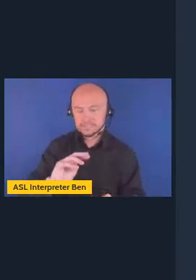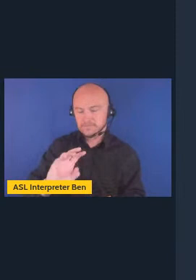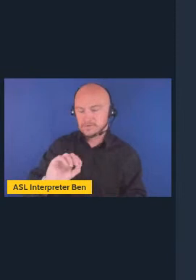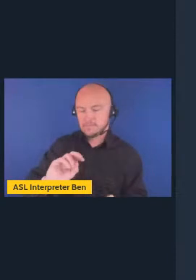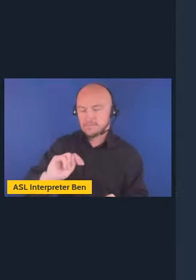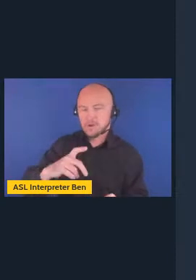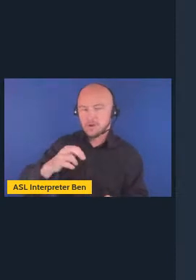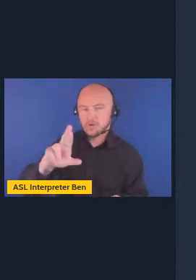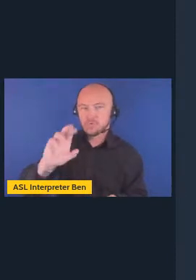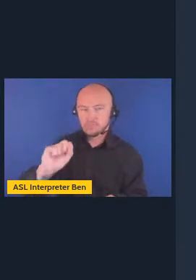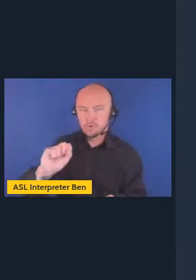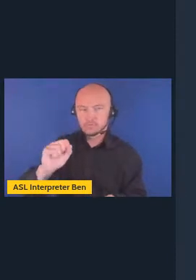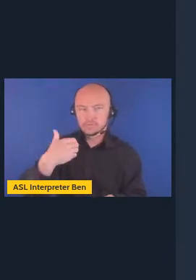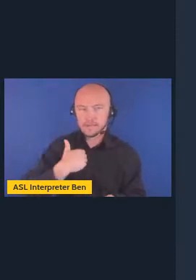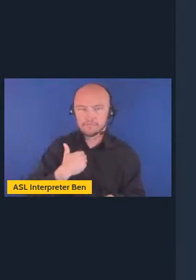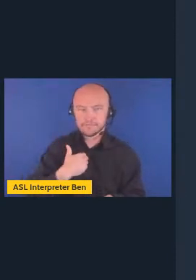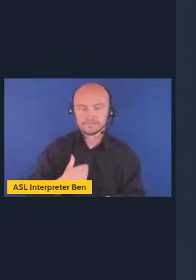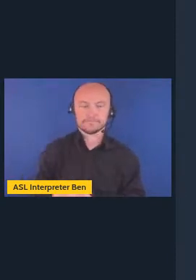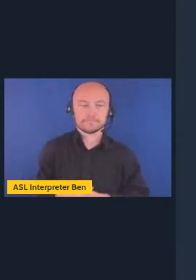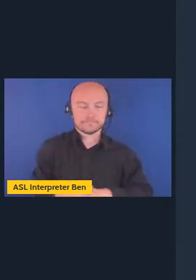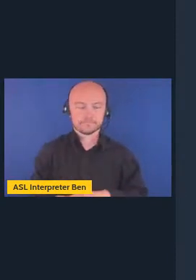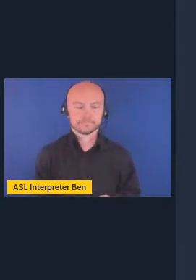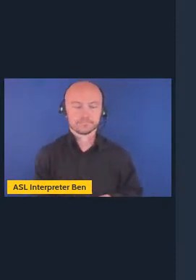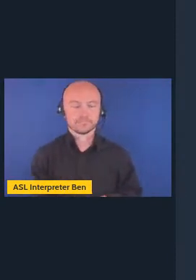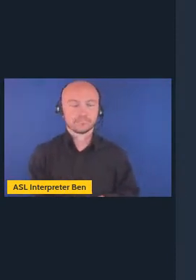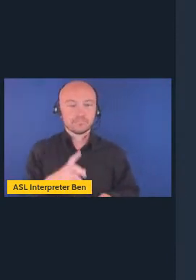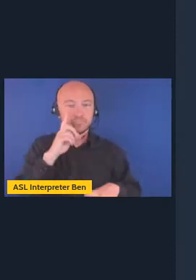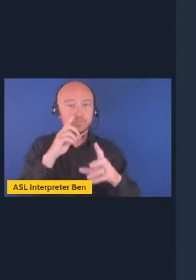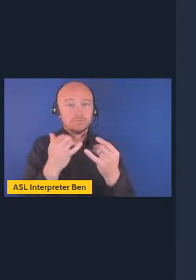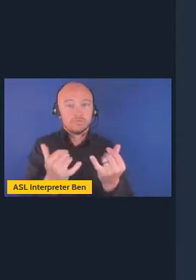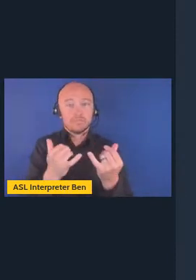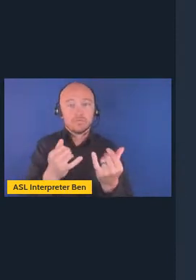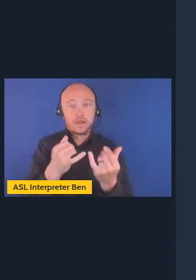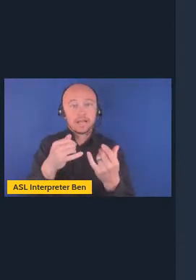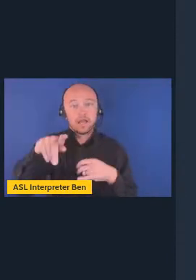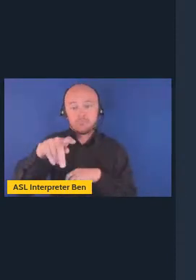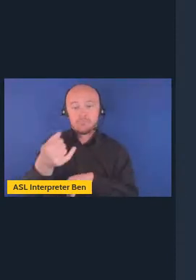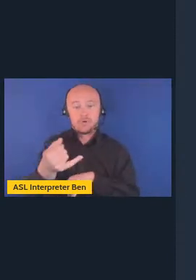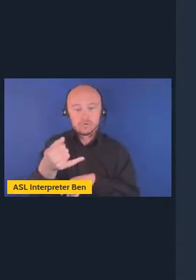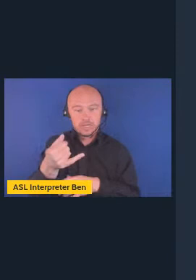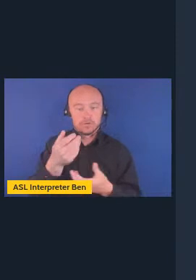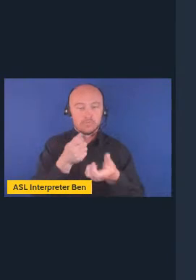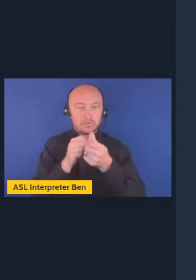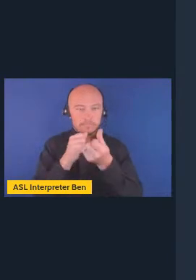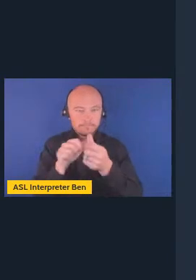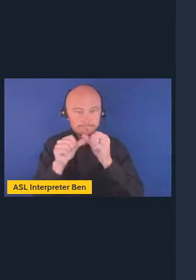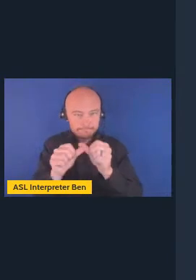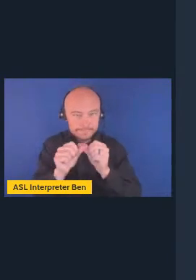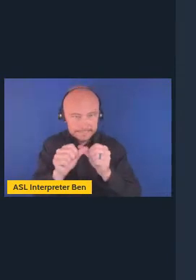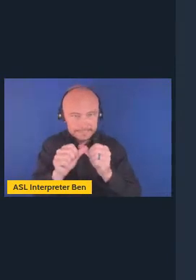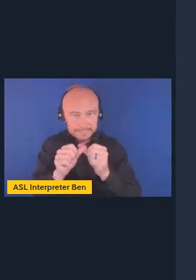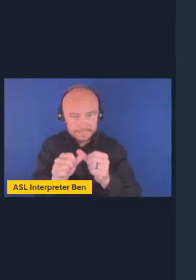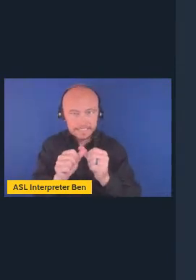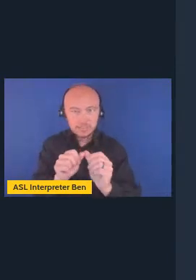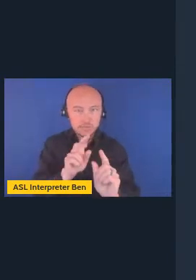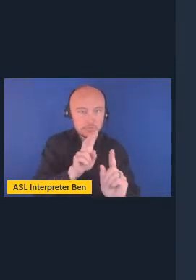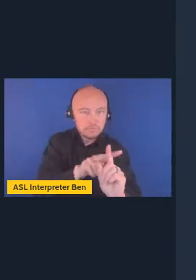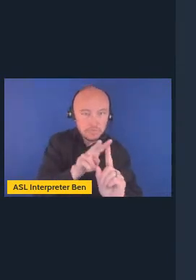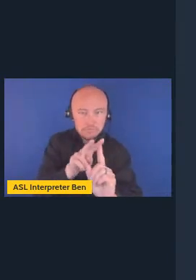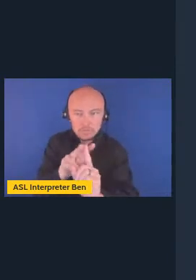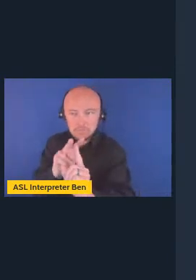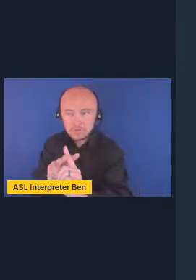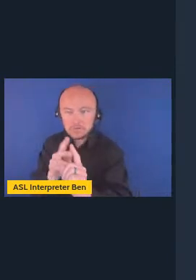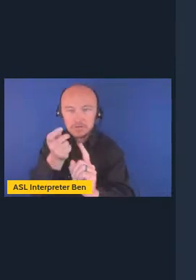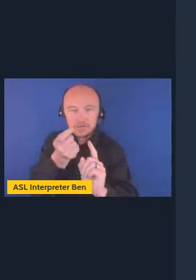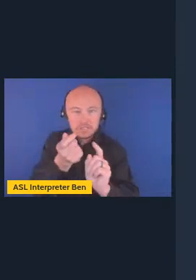there. For now, Projen will continue to focus on improving this low-level implementation. And even small changes, like